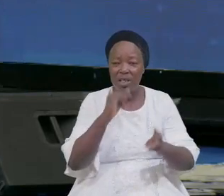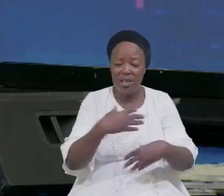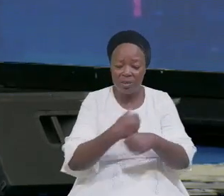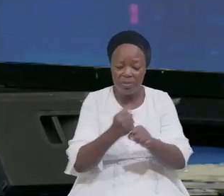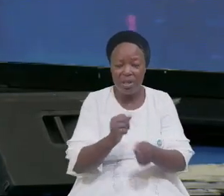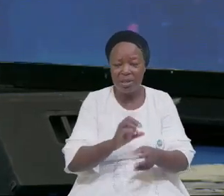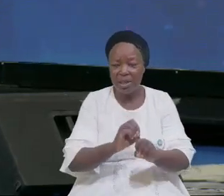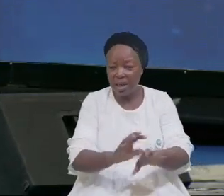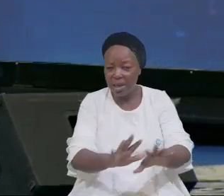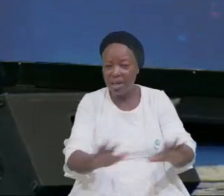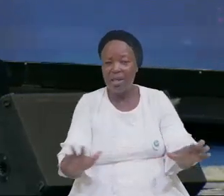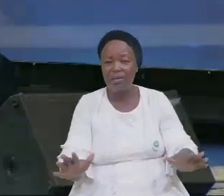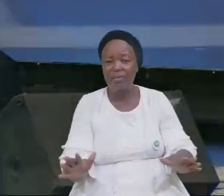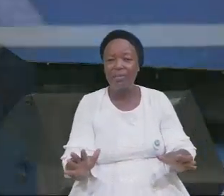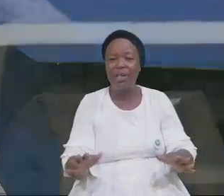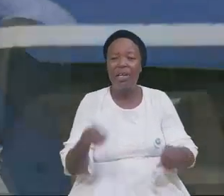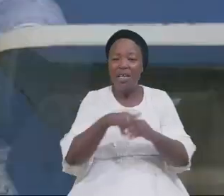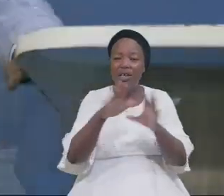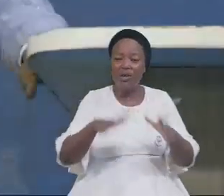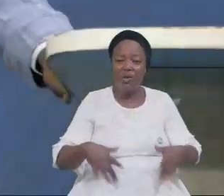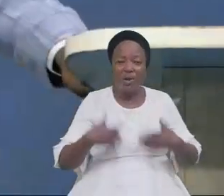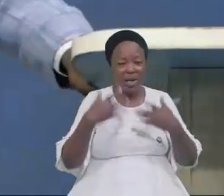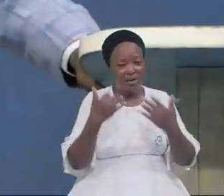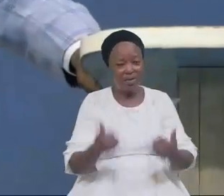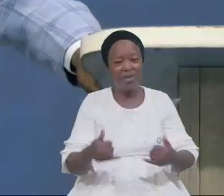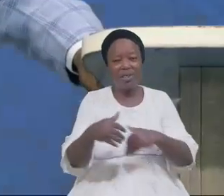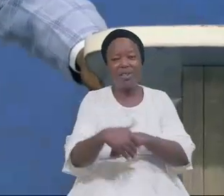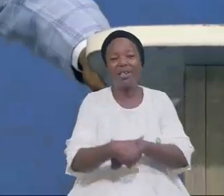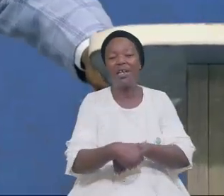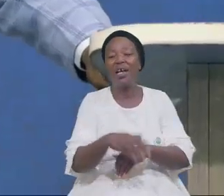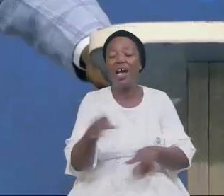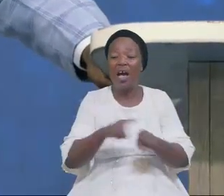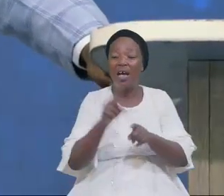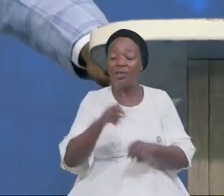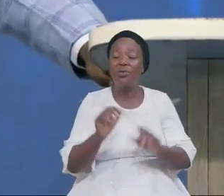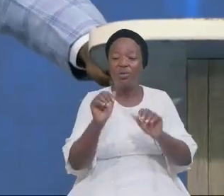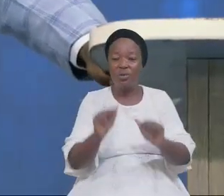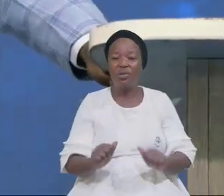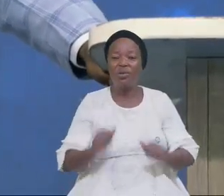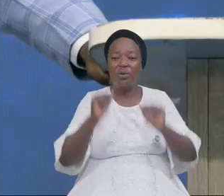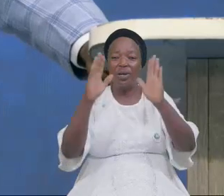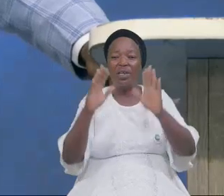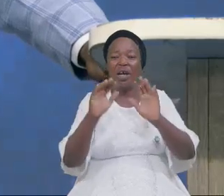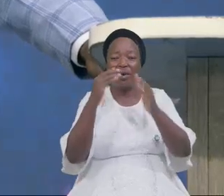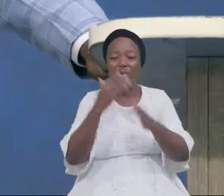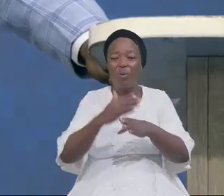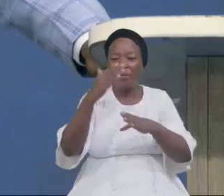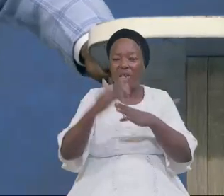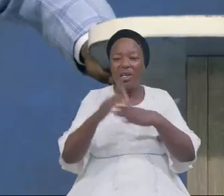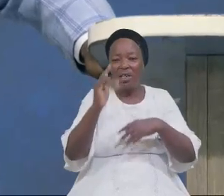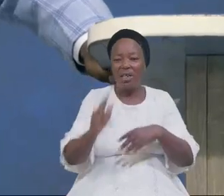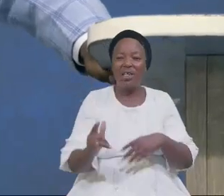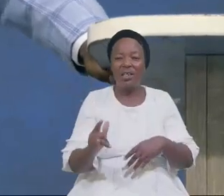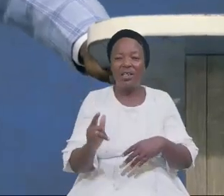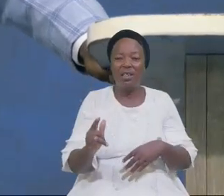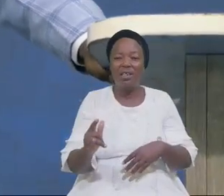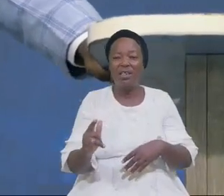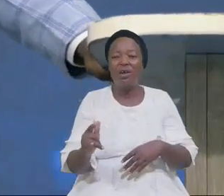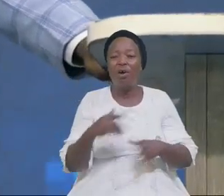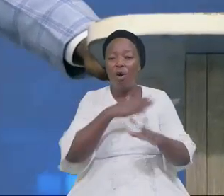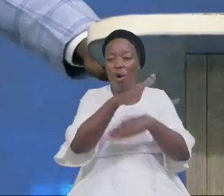clear in your life tonight as you surrender absolutely and completely